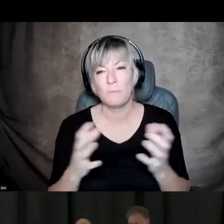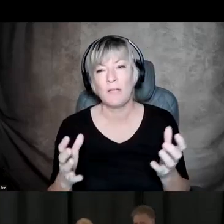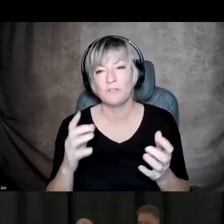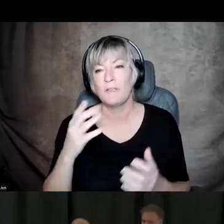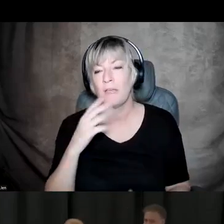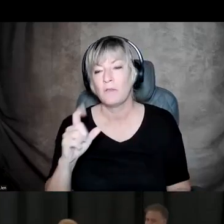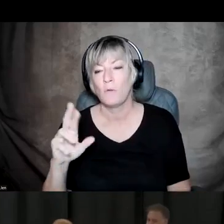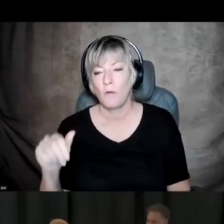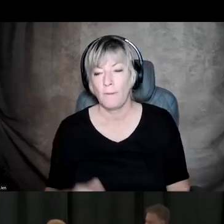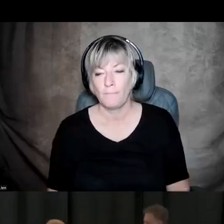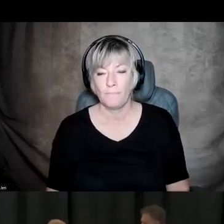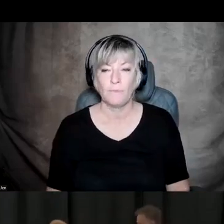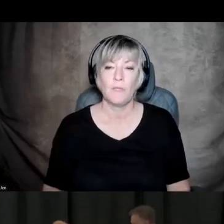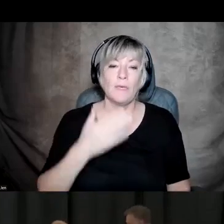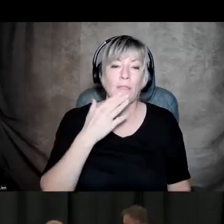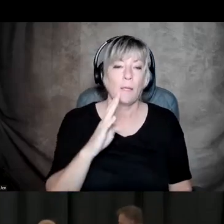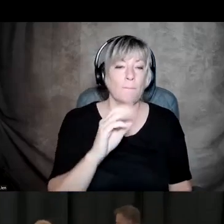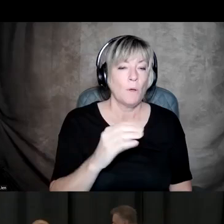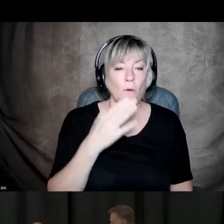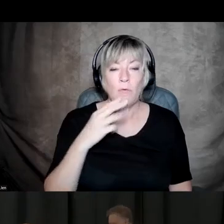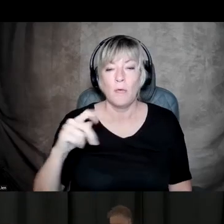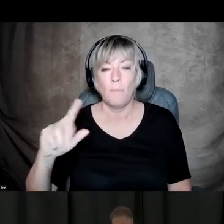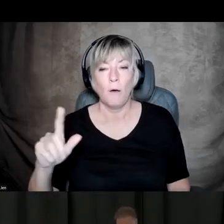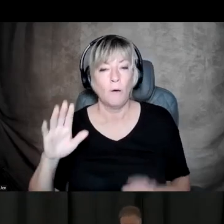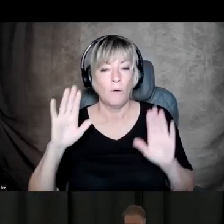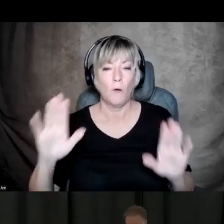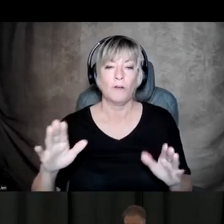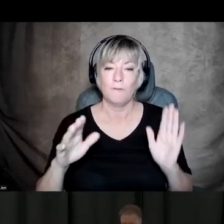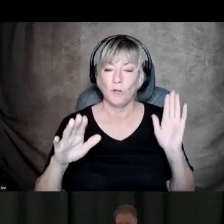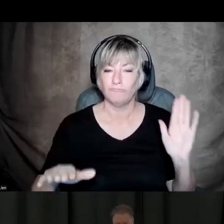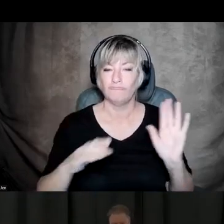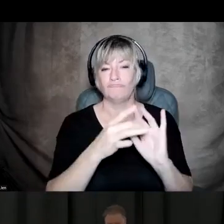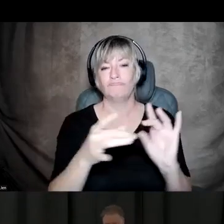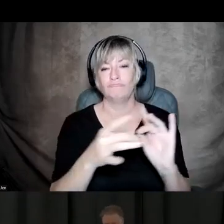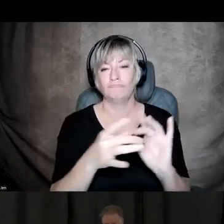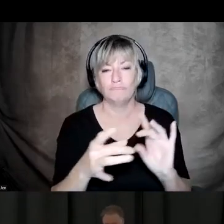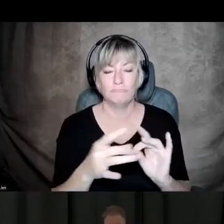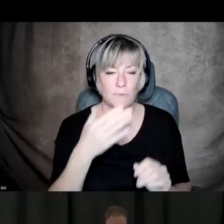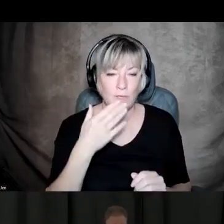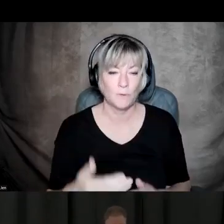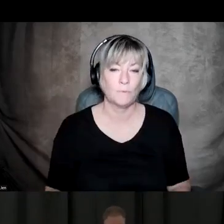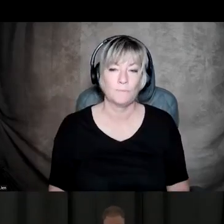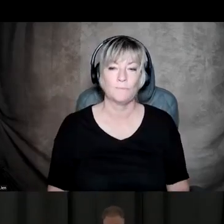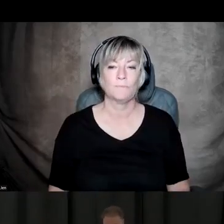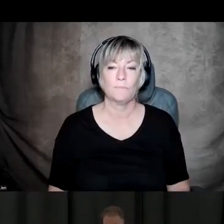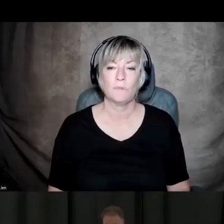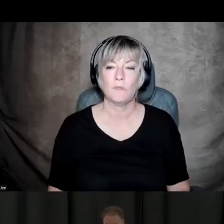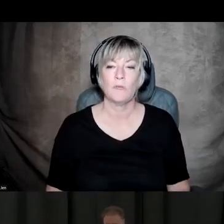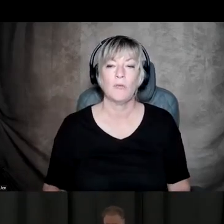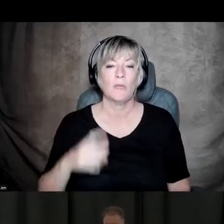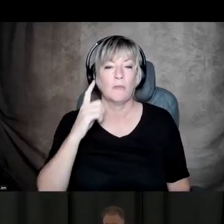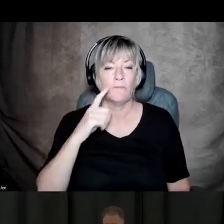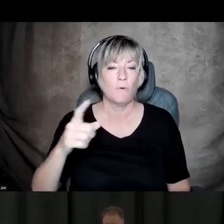Laura. Thank you, Bo. Thank you, Paul. Wonderful testimony. Thank you for sharing. And I also want to note for folks